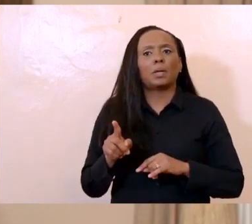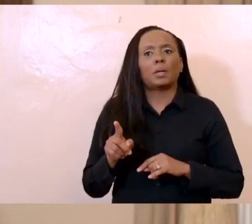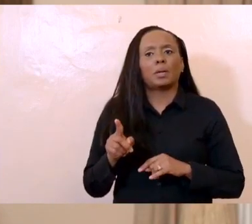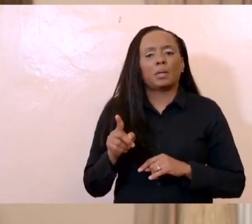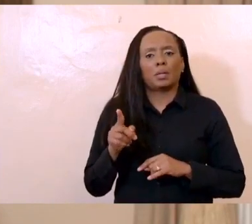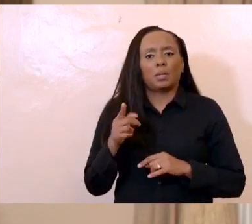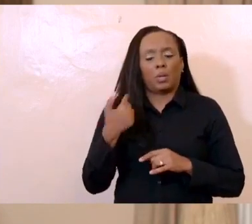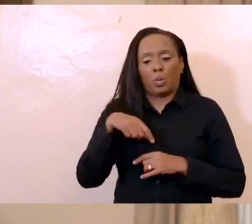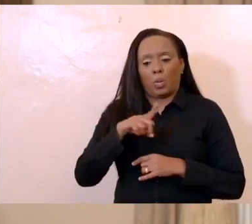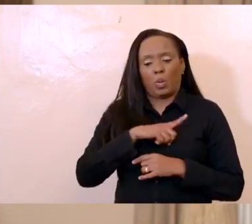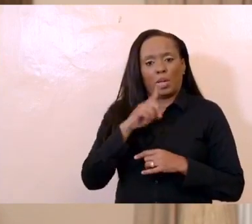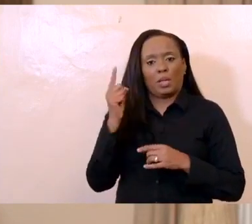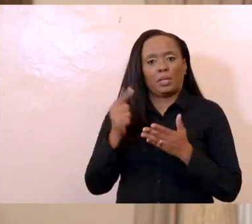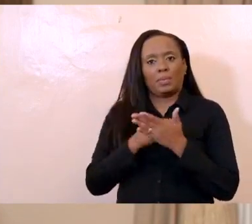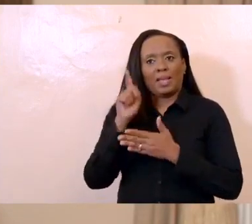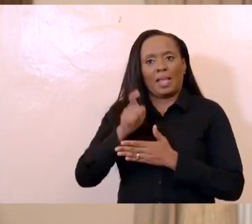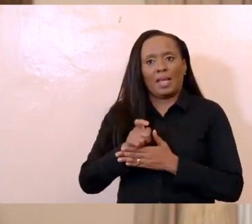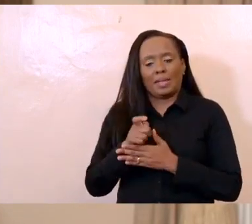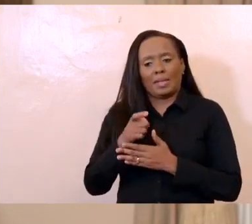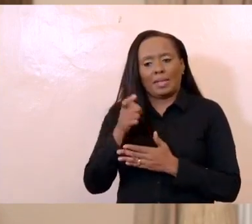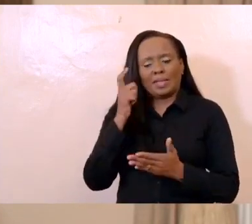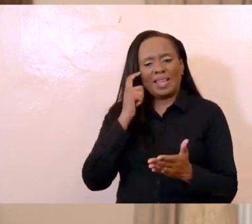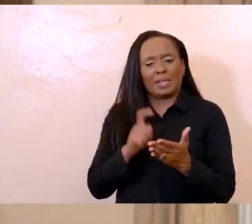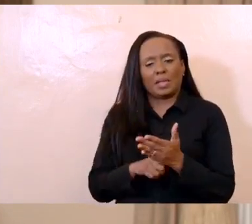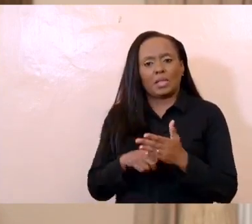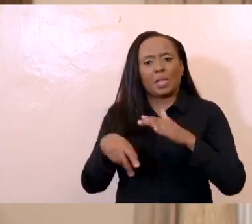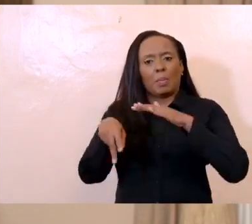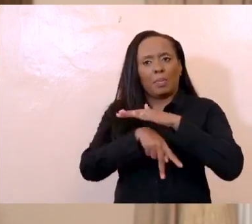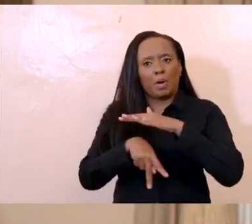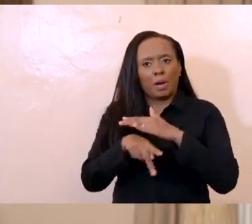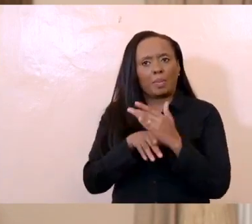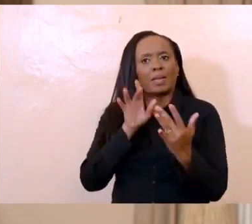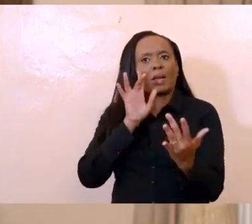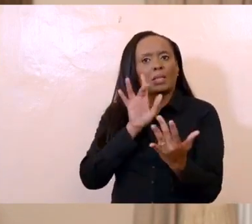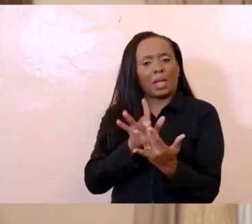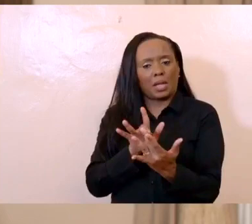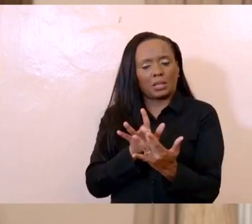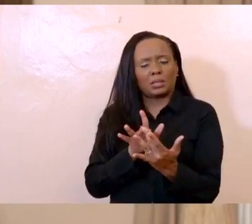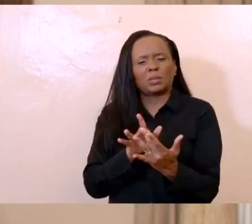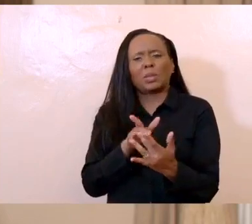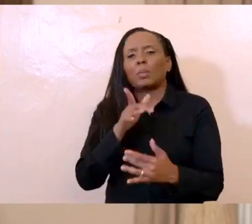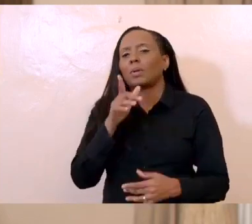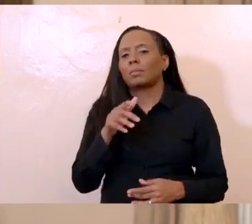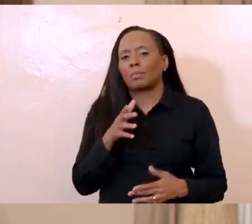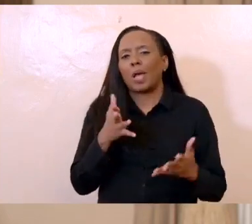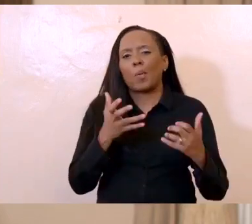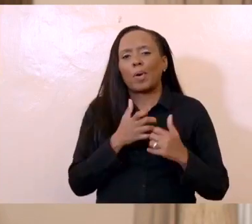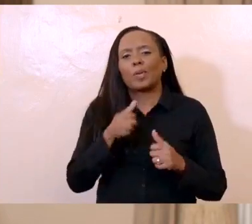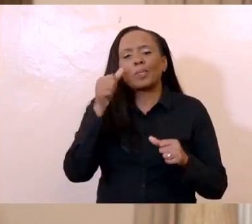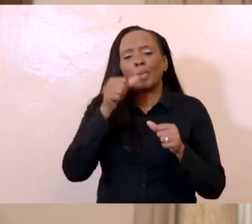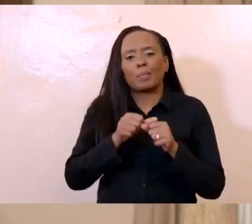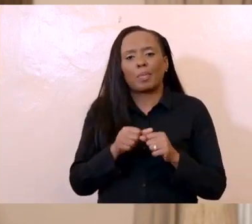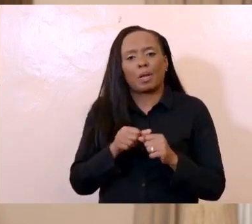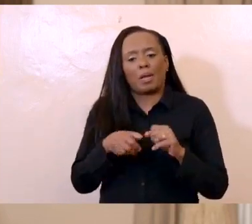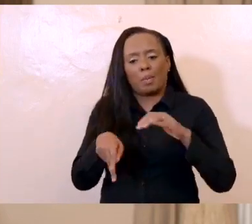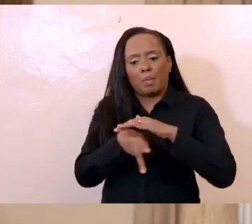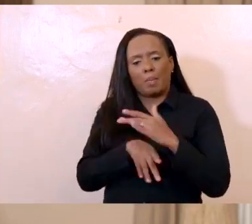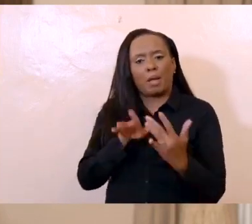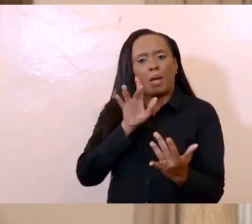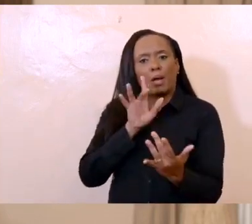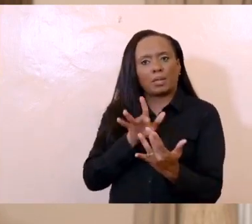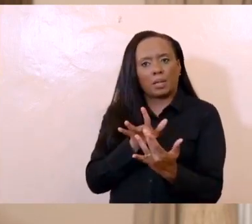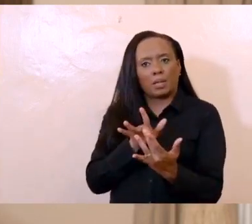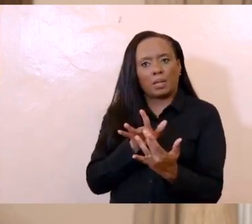primary contacts. And just to remind you what Dr. Ward said about them, those primary contacts, once identified, are quarantined